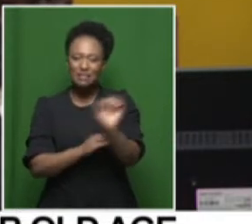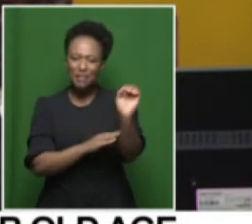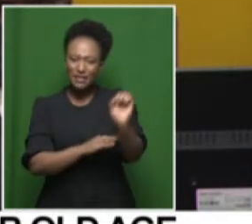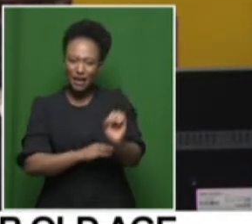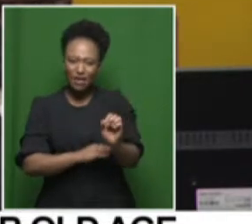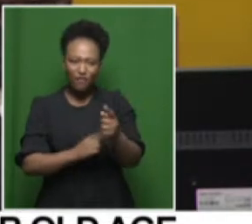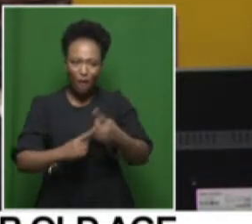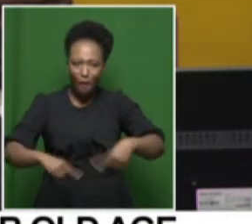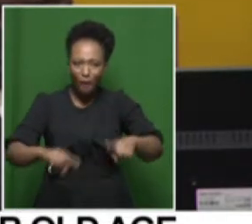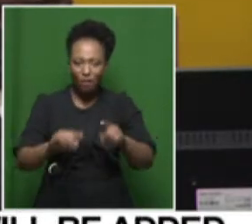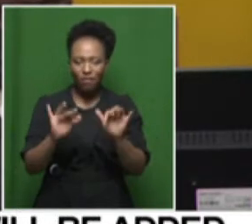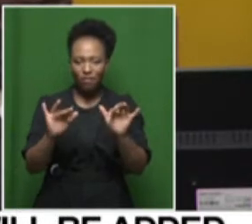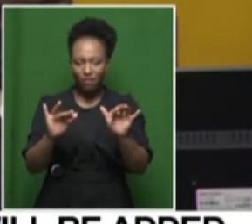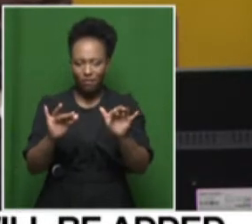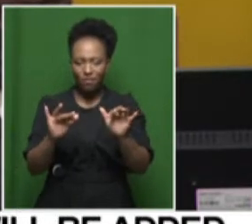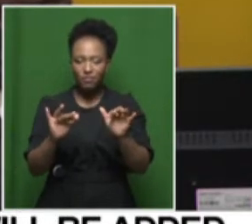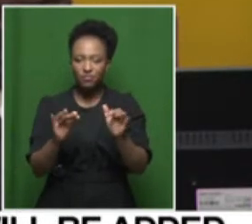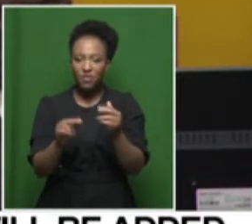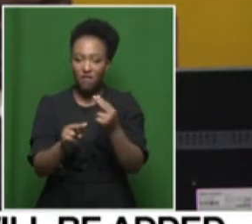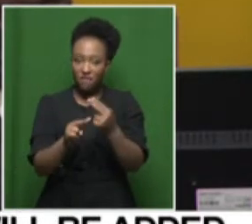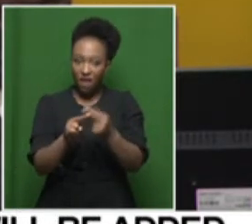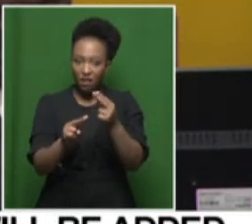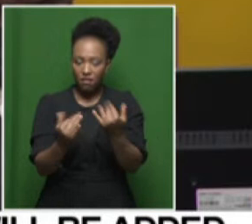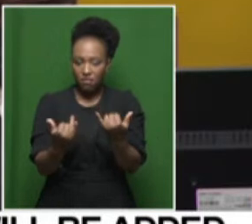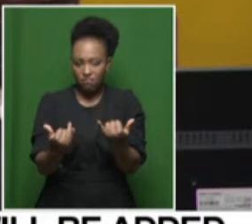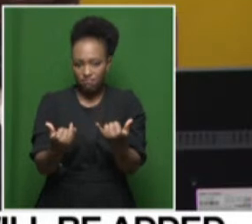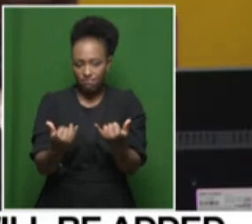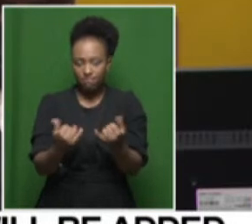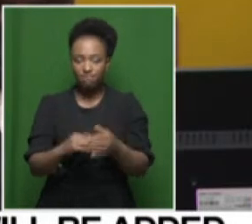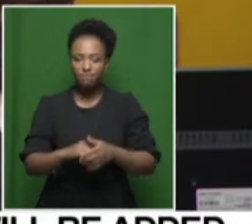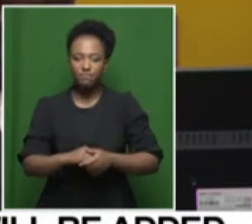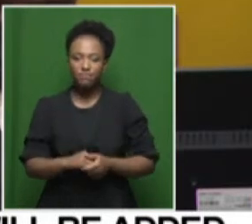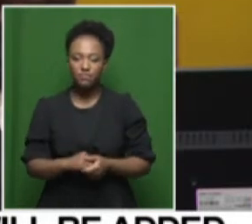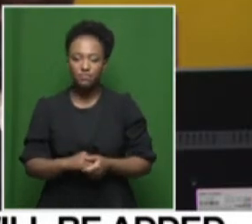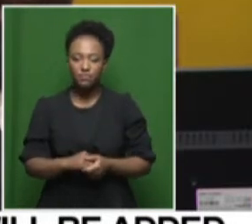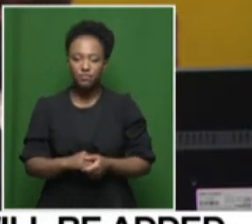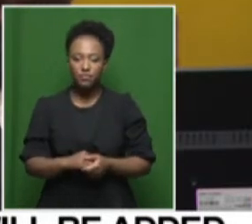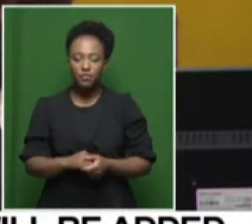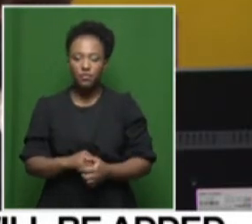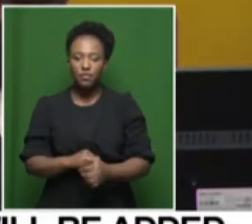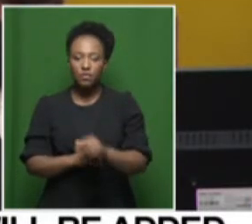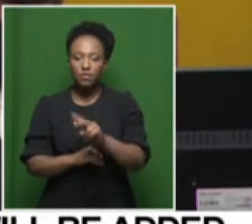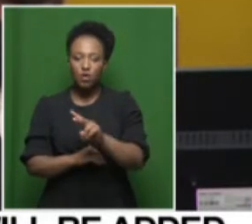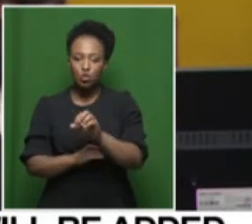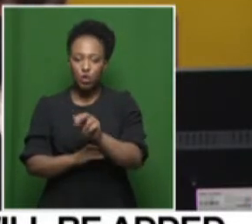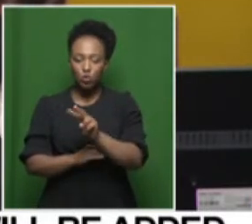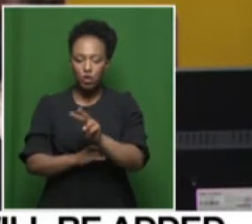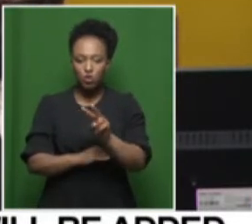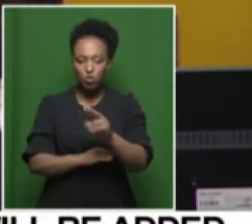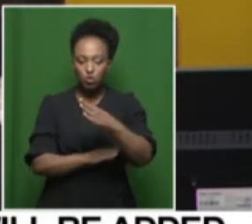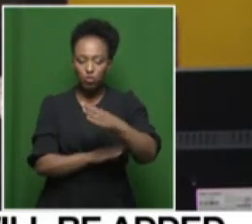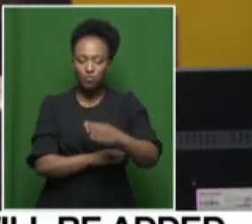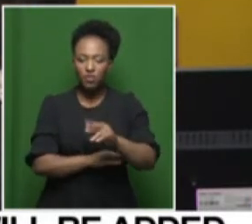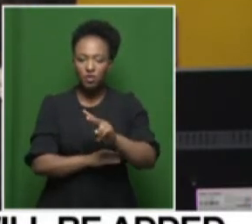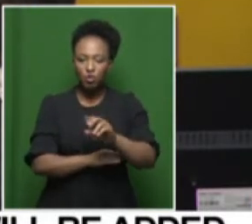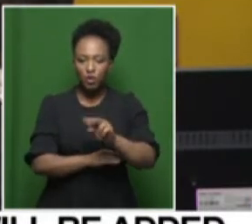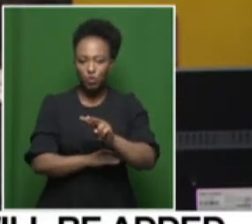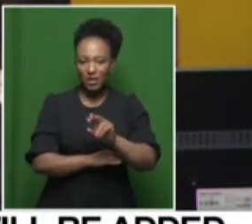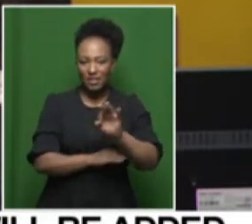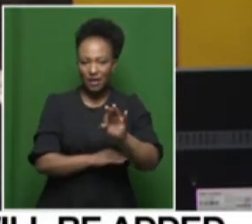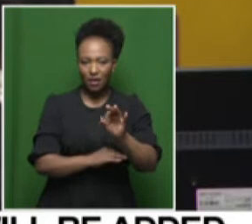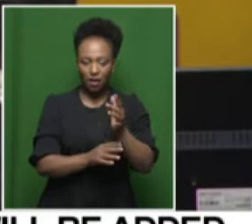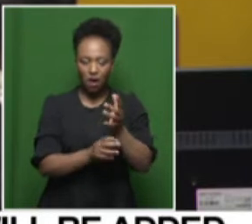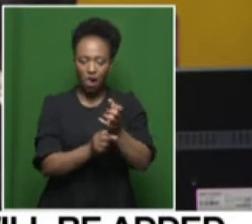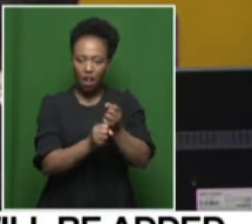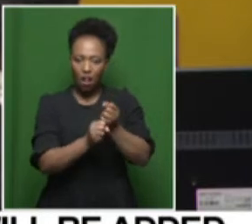the population. Finally, the 2022-23 contingency reserve is